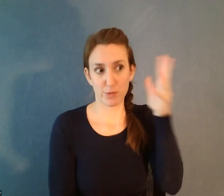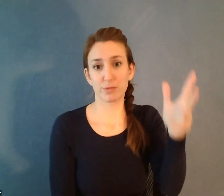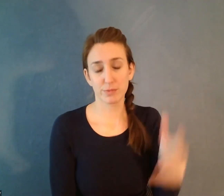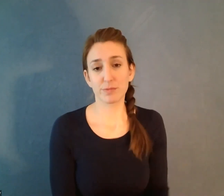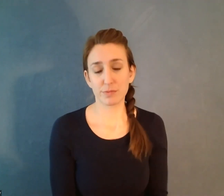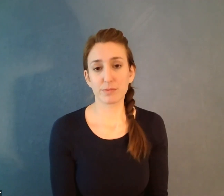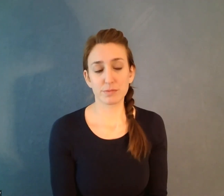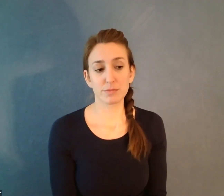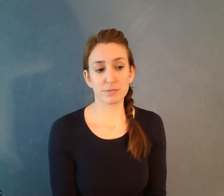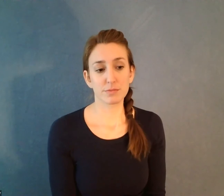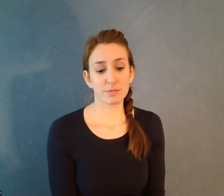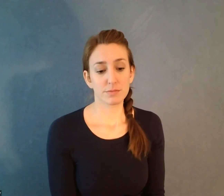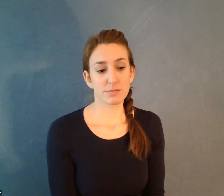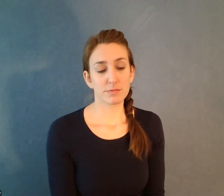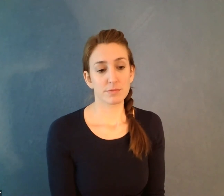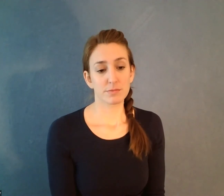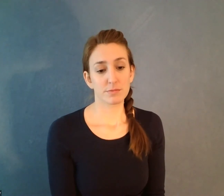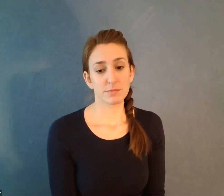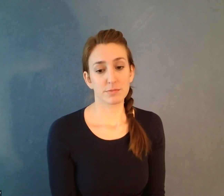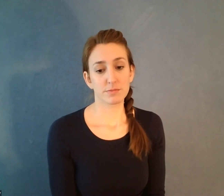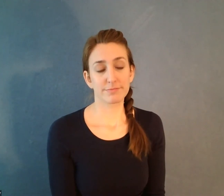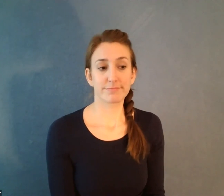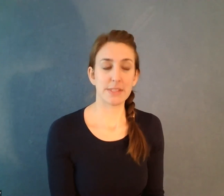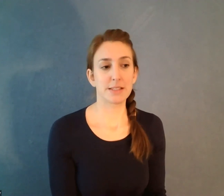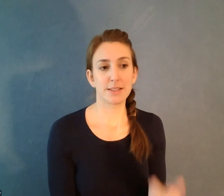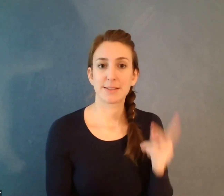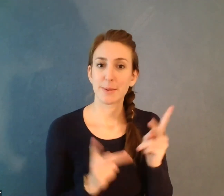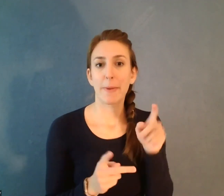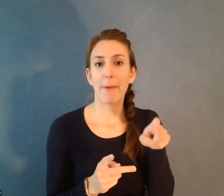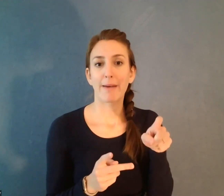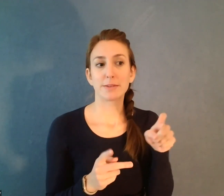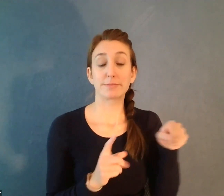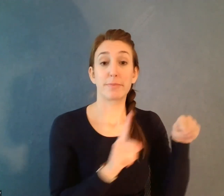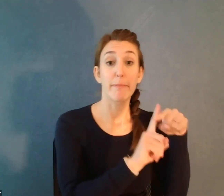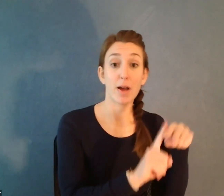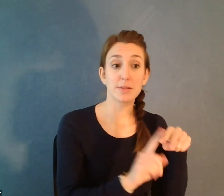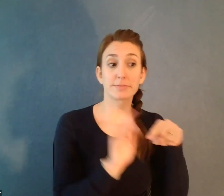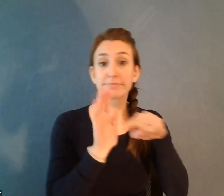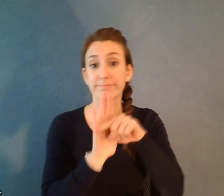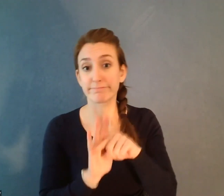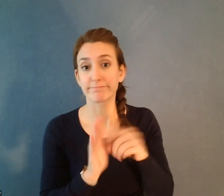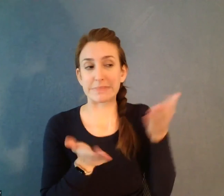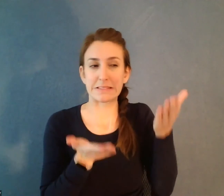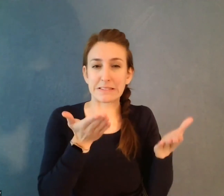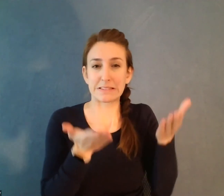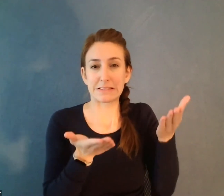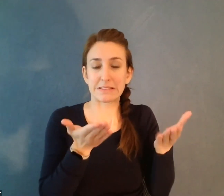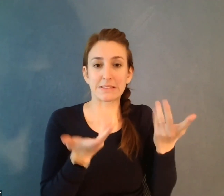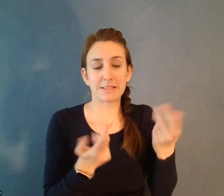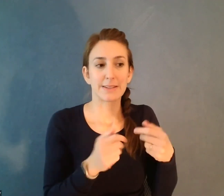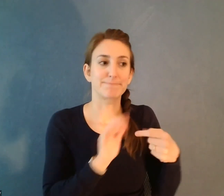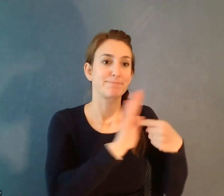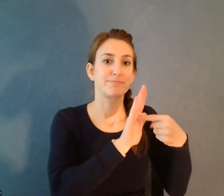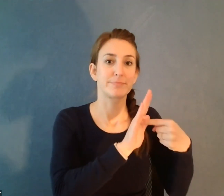Oftentimes, you know, people have to weigh the pros and cons of taking on extra education as opposed to starting a job and being able, you know, if they